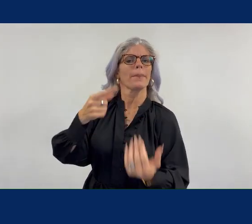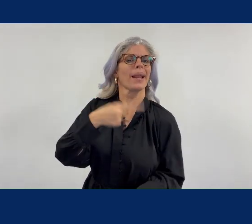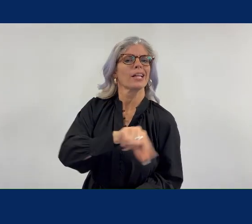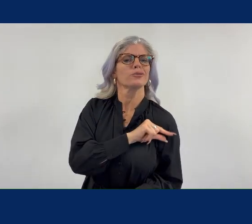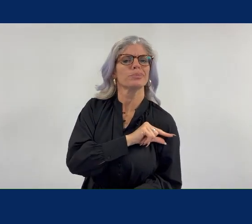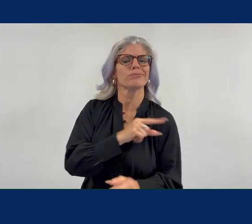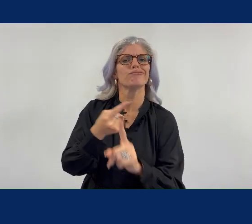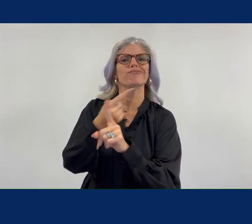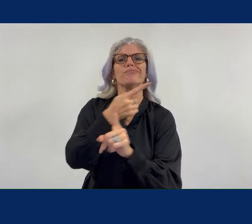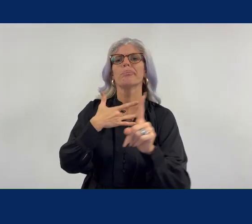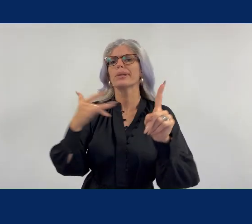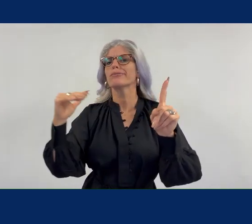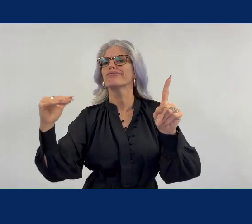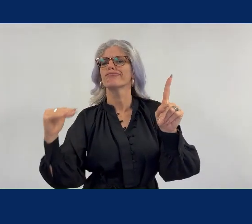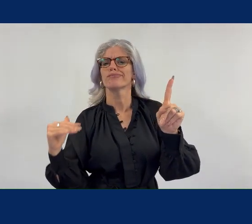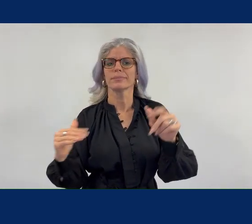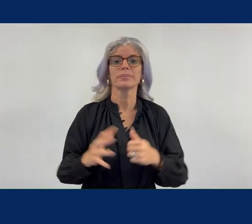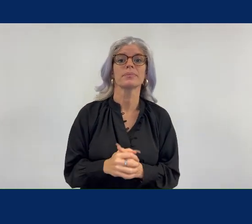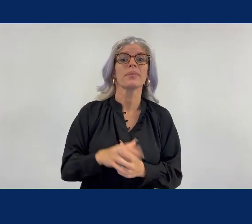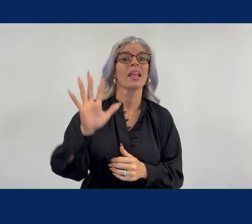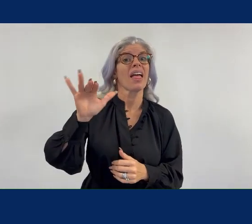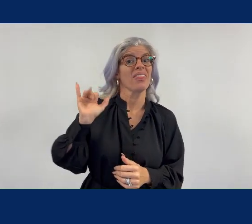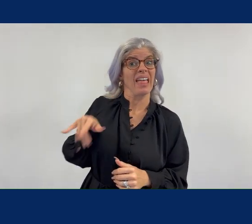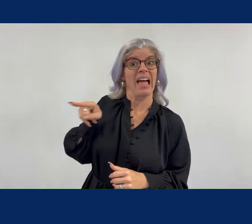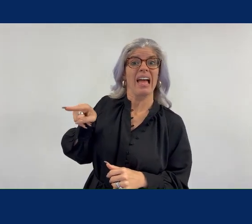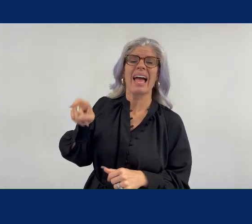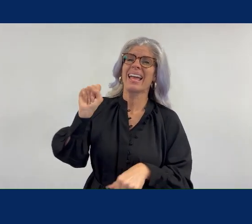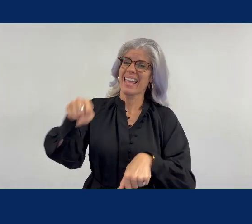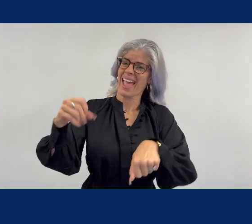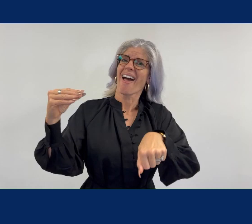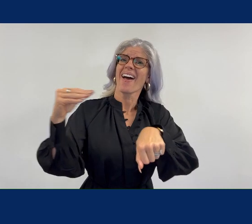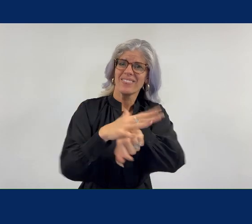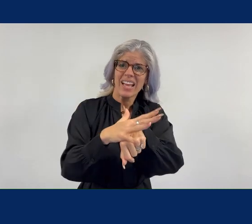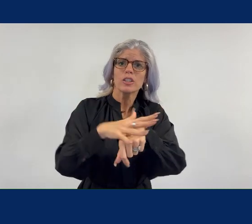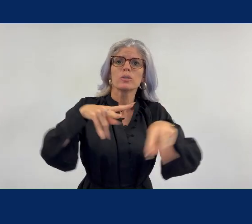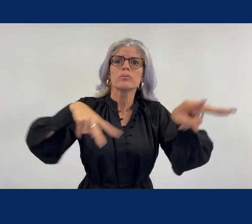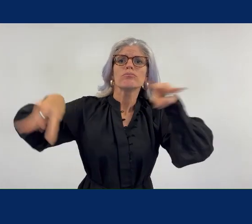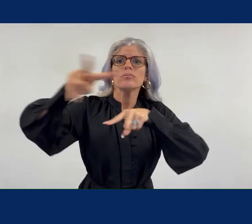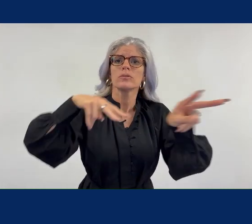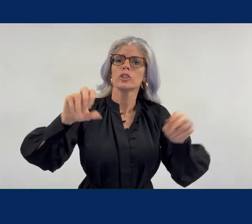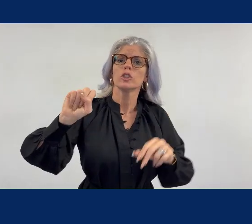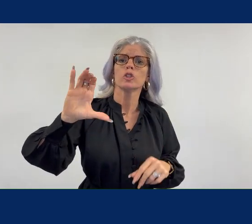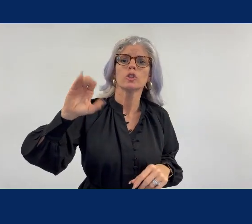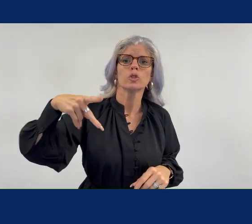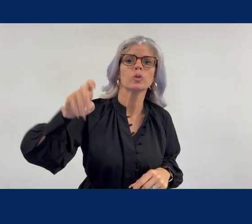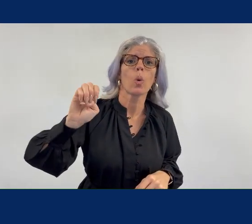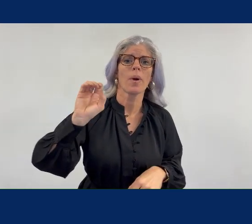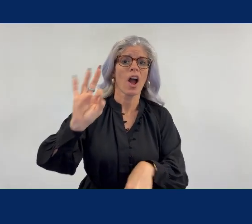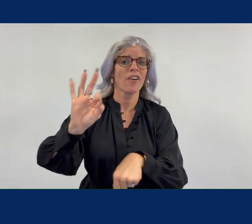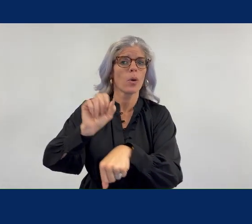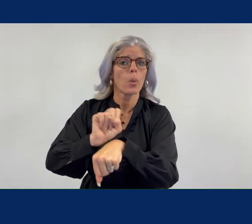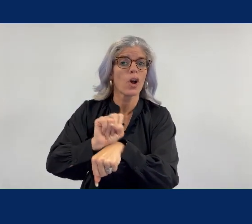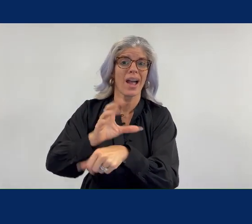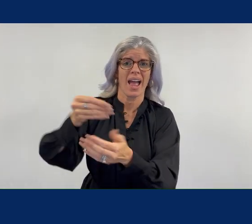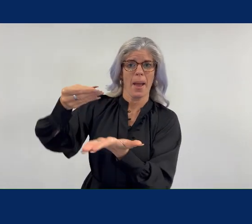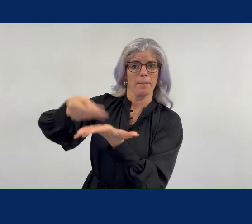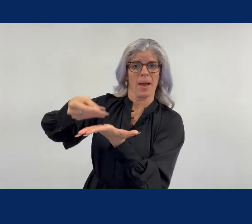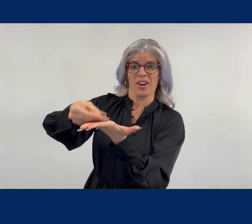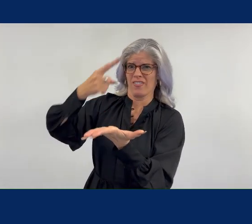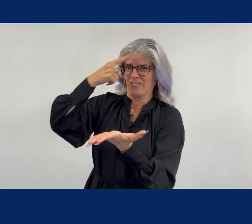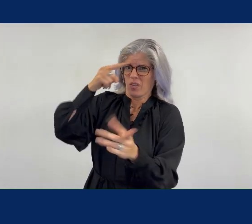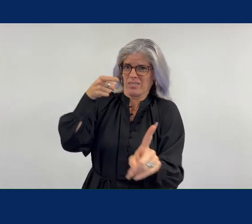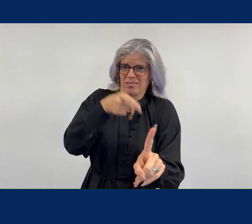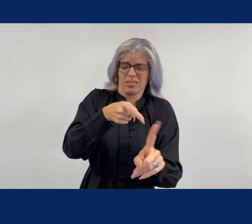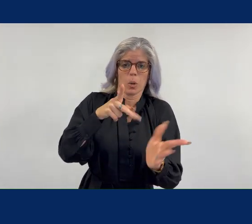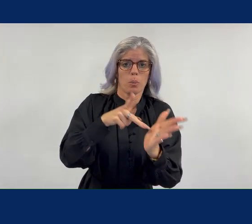of a project, such as insurance, floodplain management, hazard mitigation, environmental protection, and